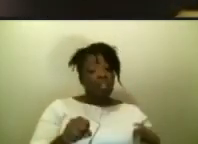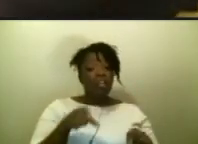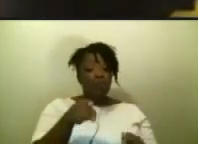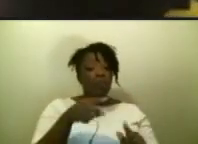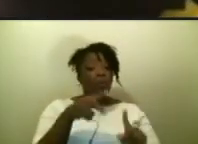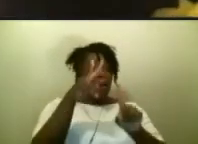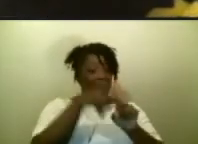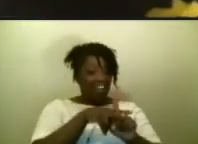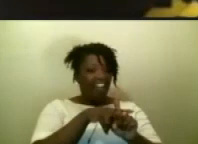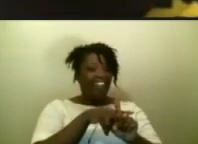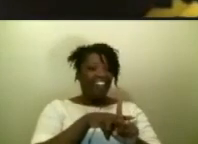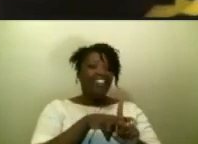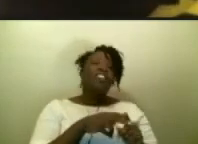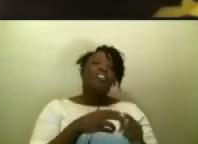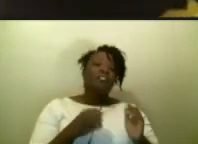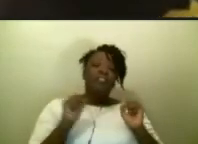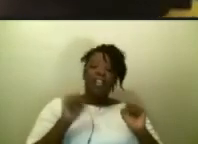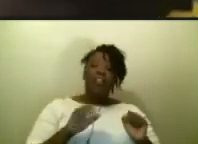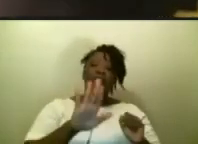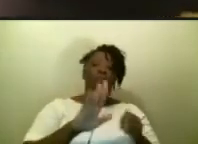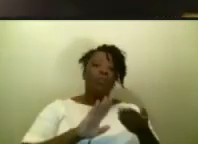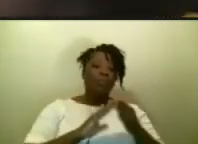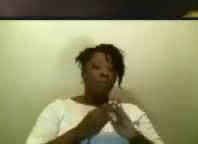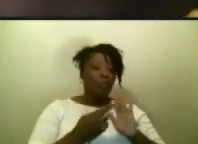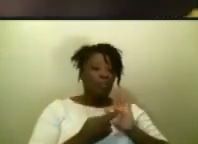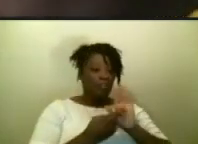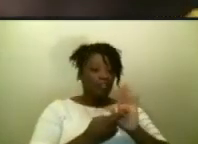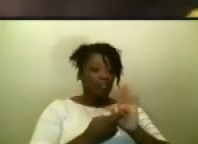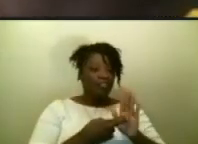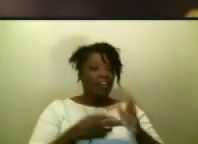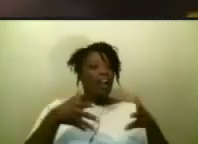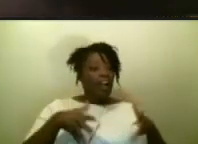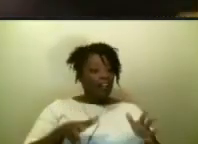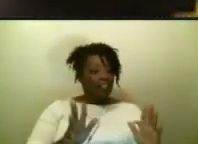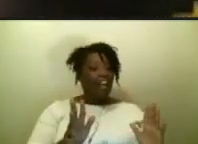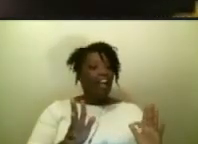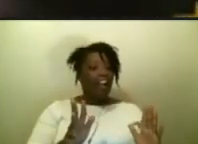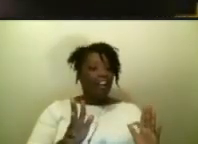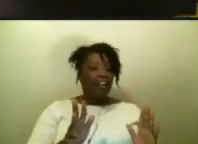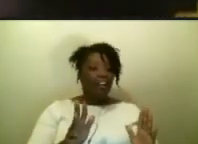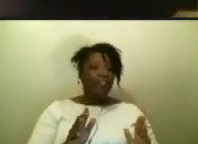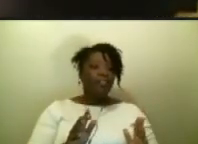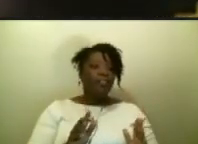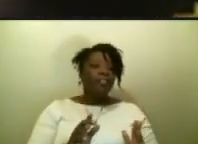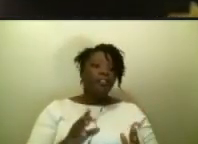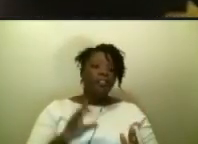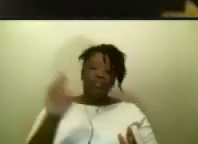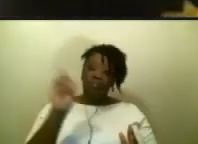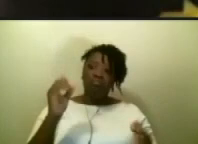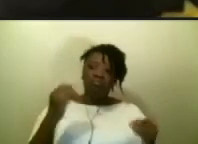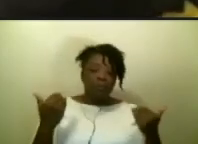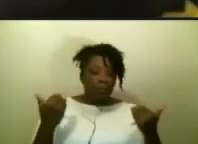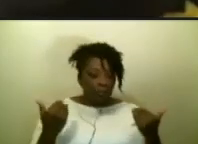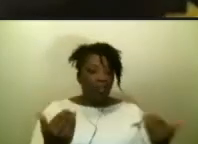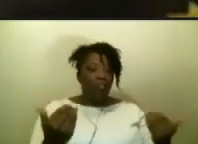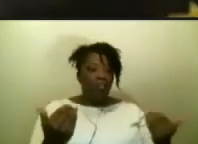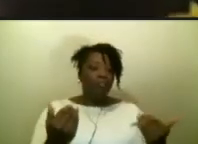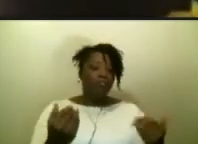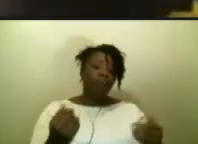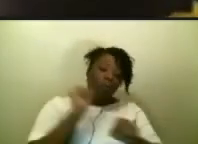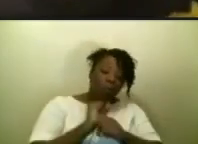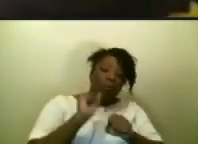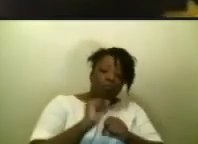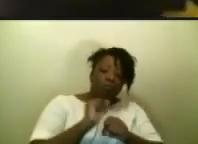you can have your community represented, because this is gonna allow us to move our democracy forward and continue doing the work, you